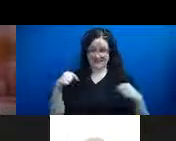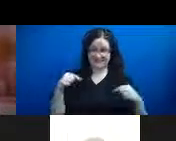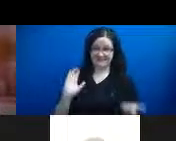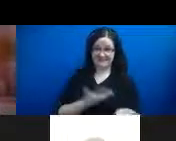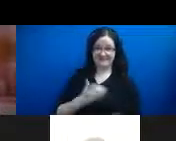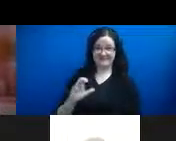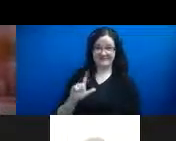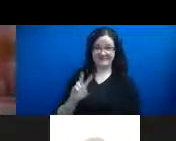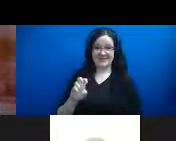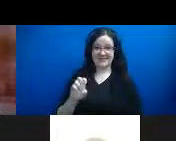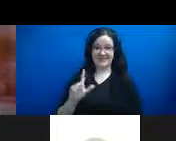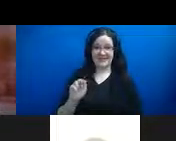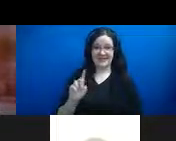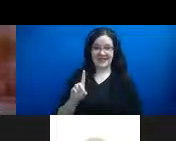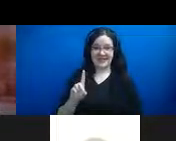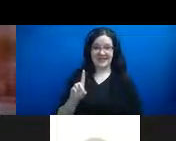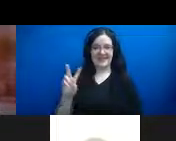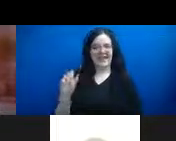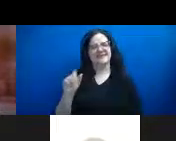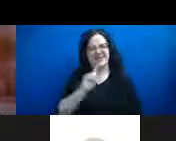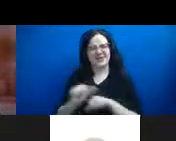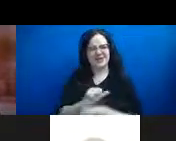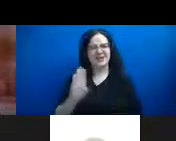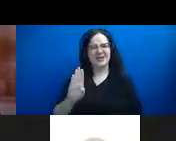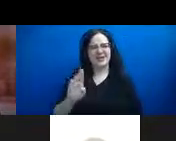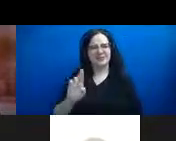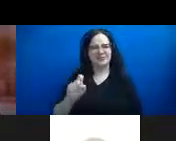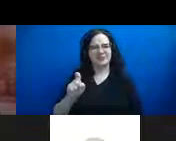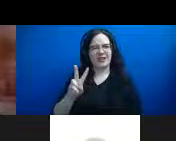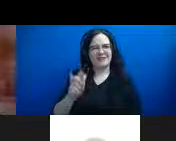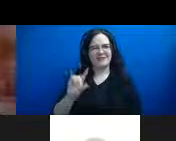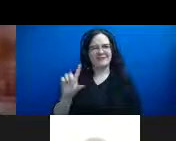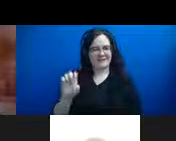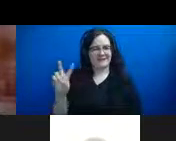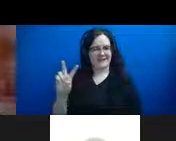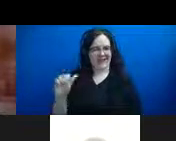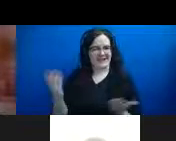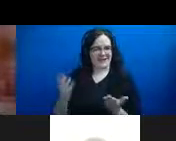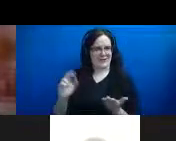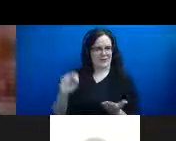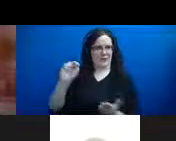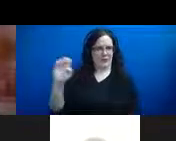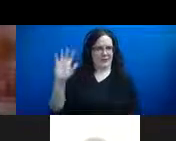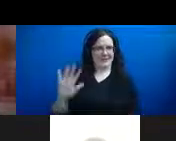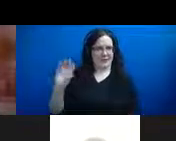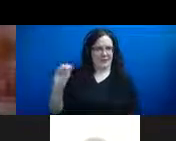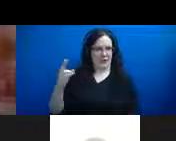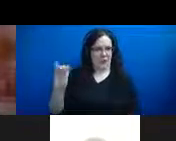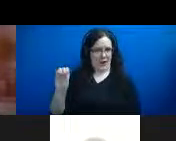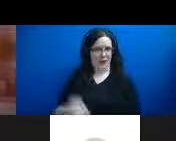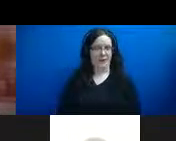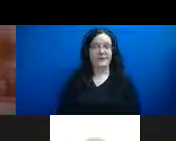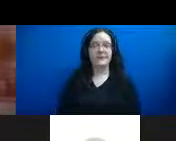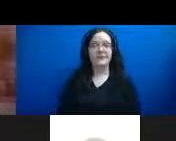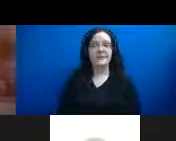the Brecksville VA here in Northeast Ohio, and really kind of looking at those different aspects.